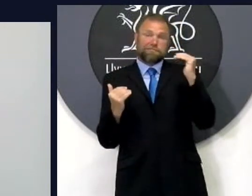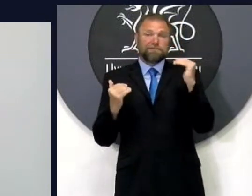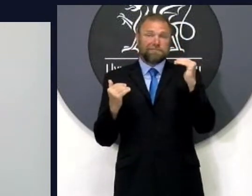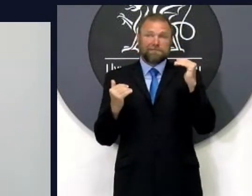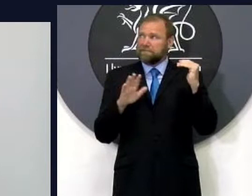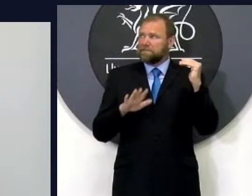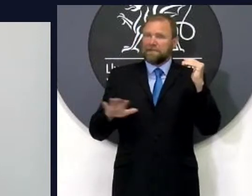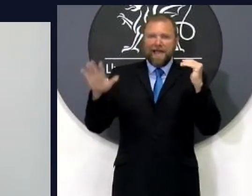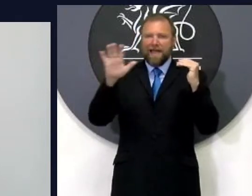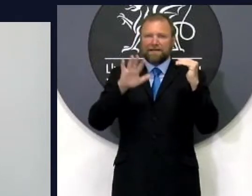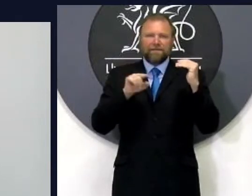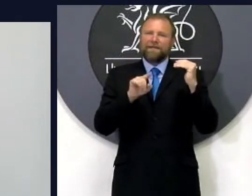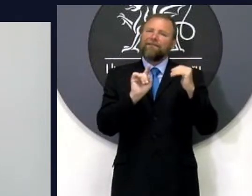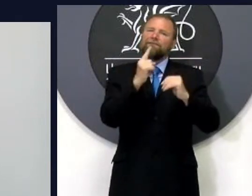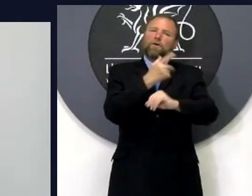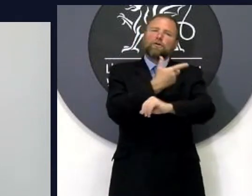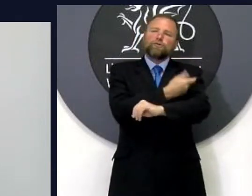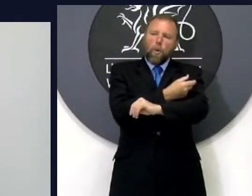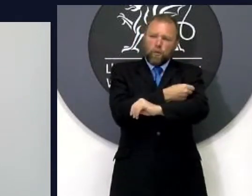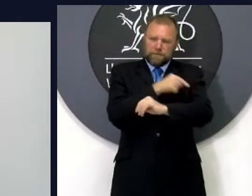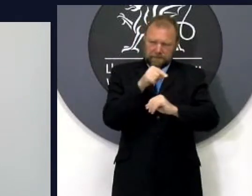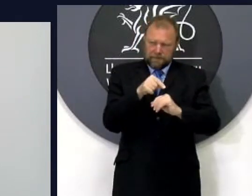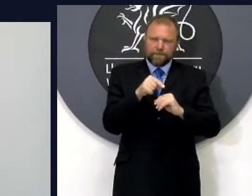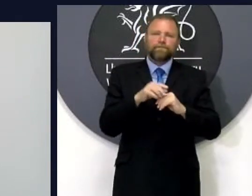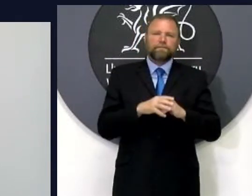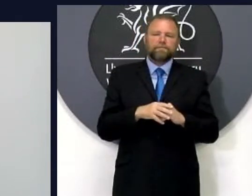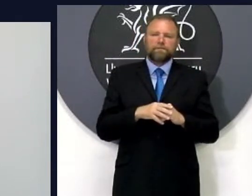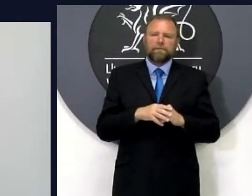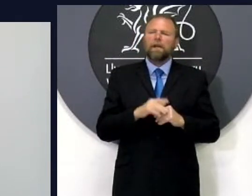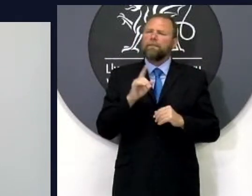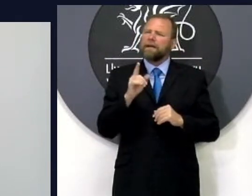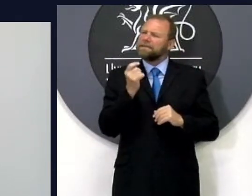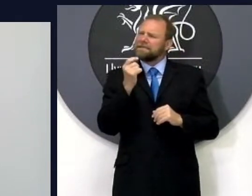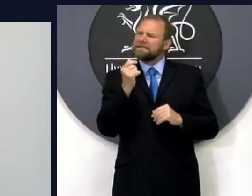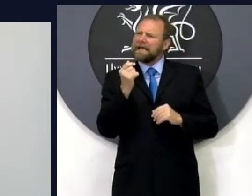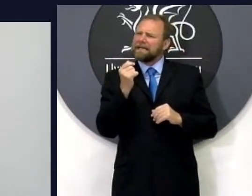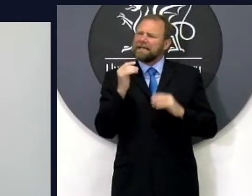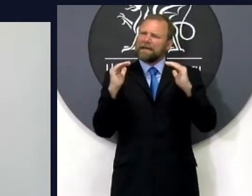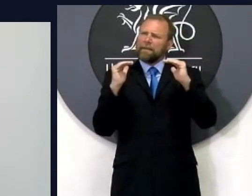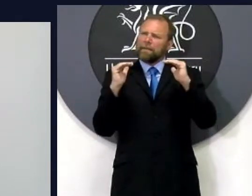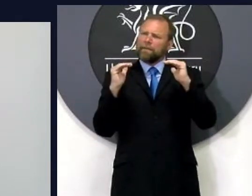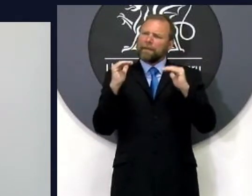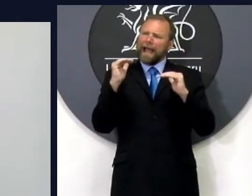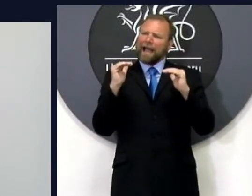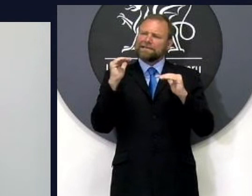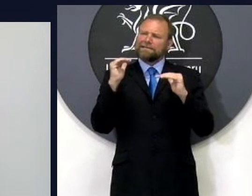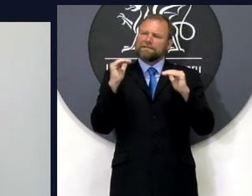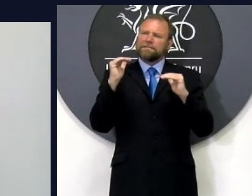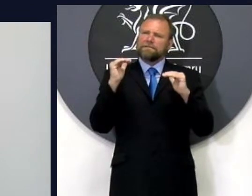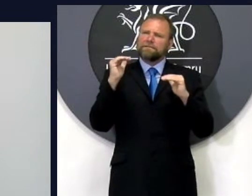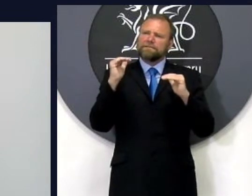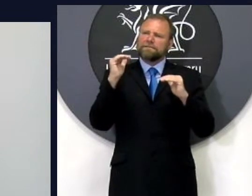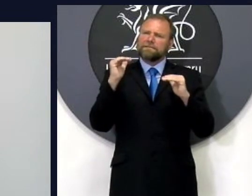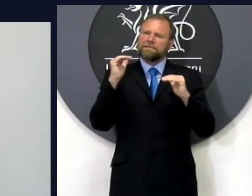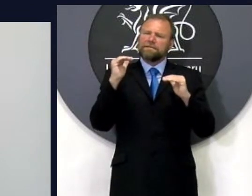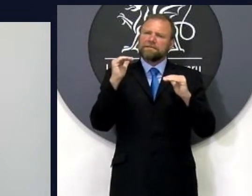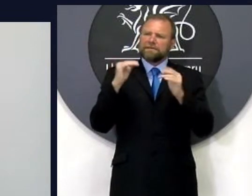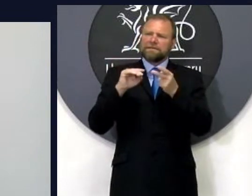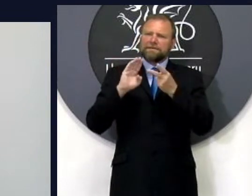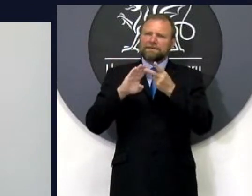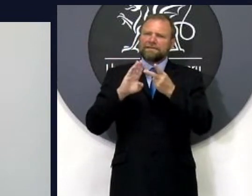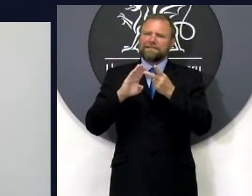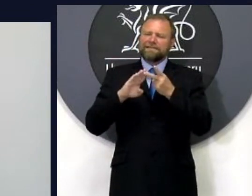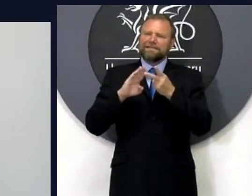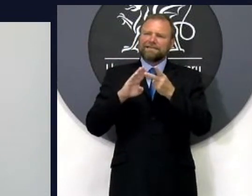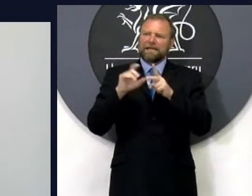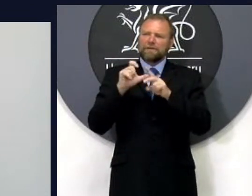first doses of the vaccine, but is slightly behind on second doses. Is that a deliberate strategy, and are you